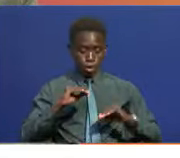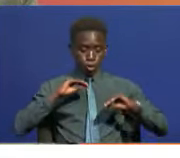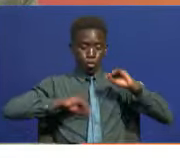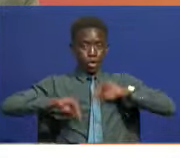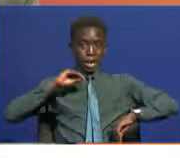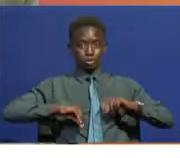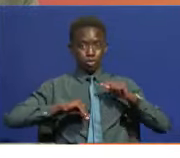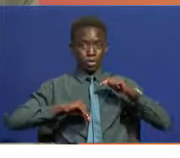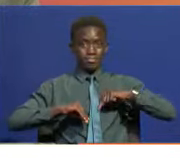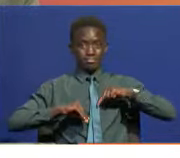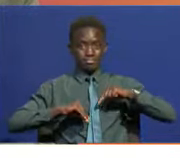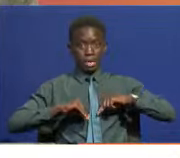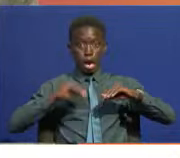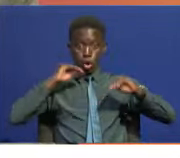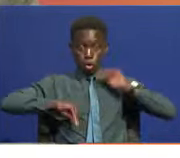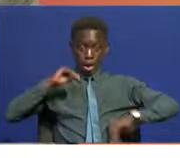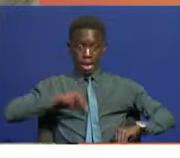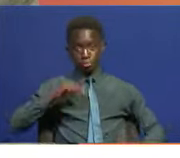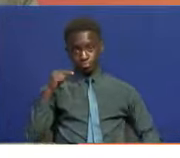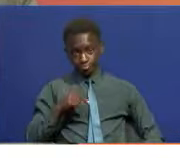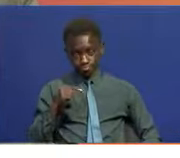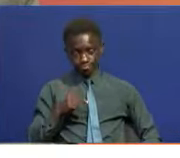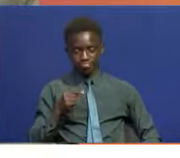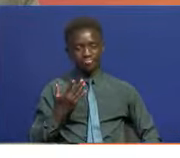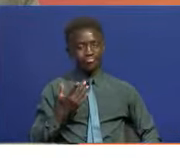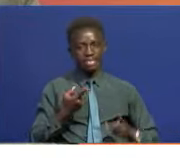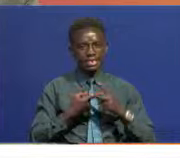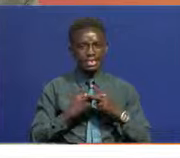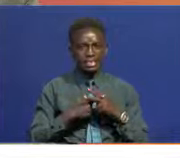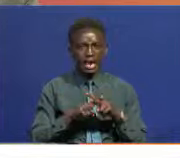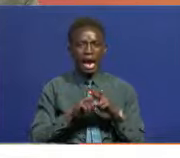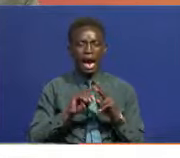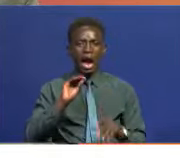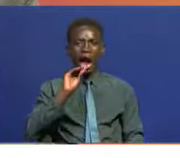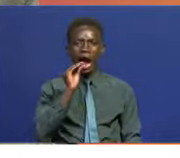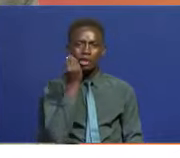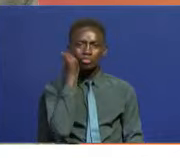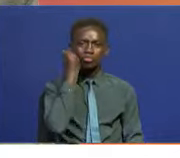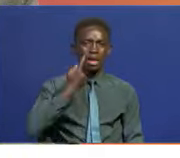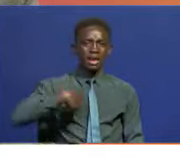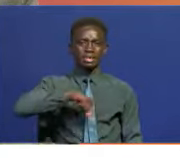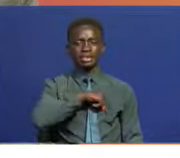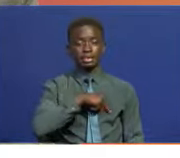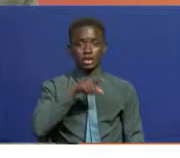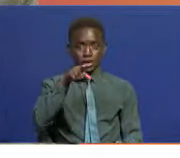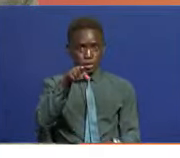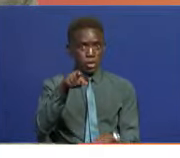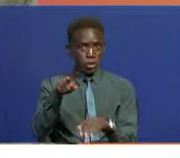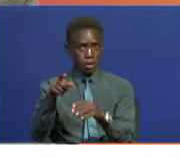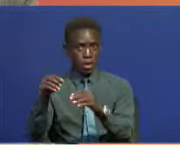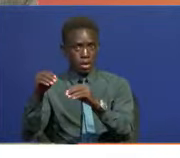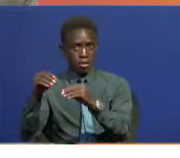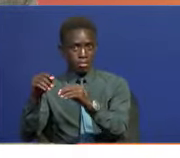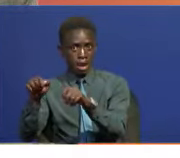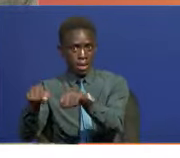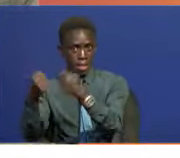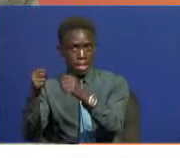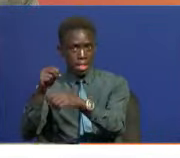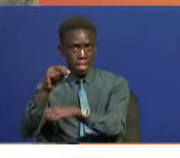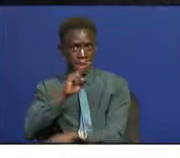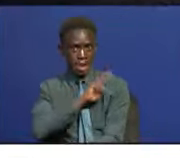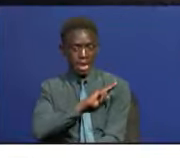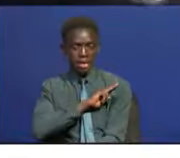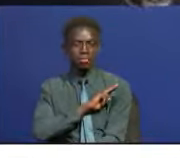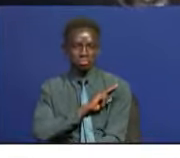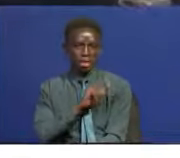has started eating us because we blocked the nature. You block nature, nature will going to react and work on you.